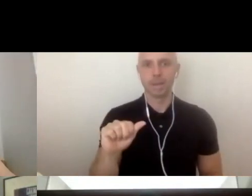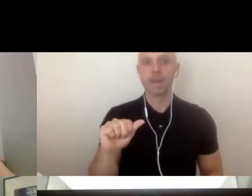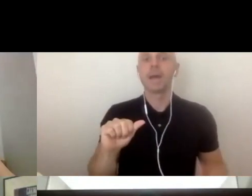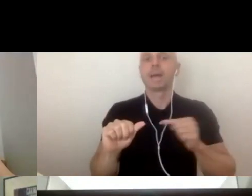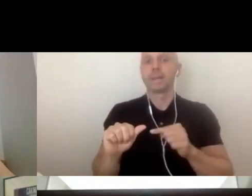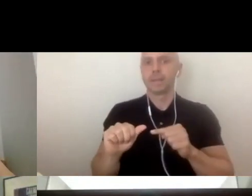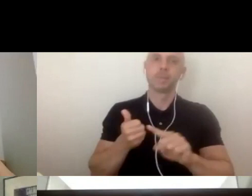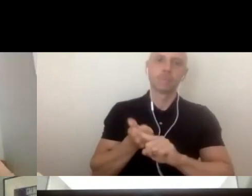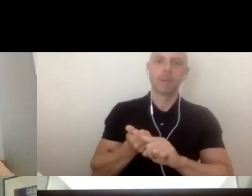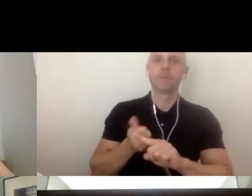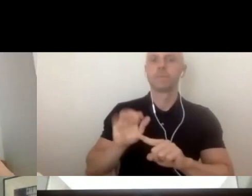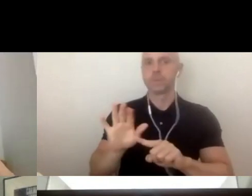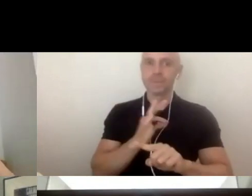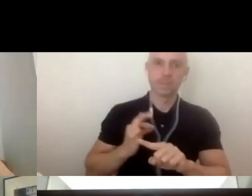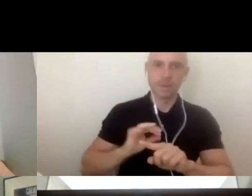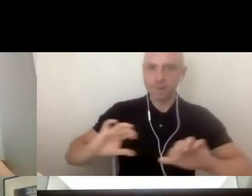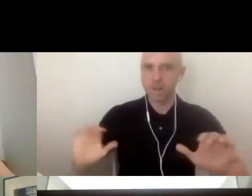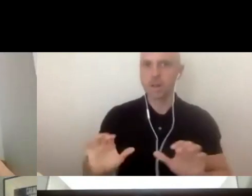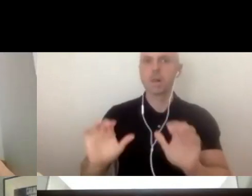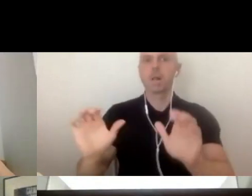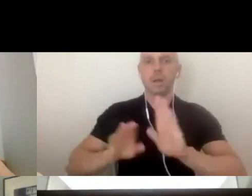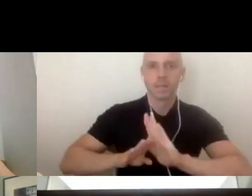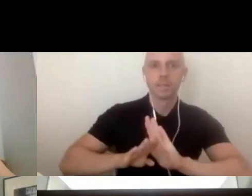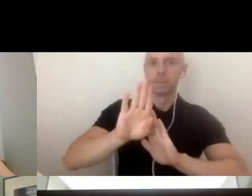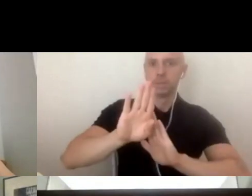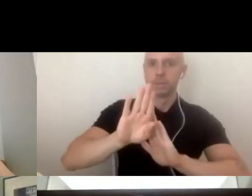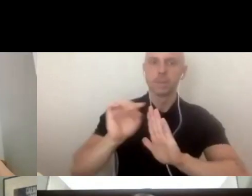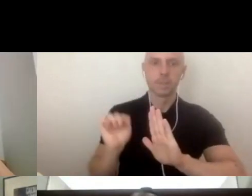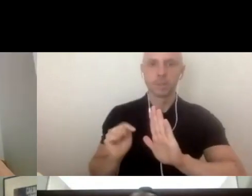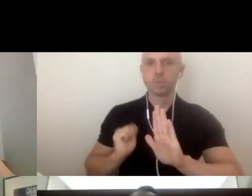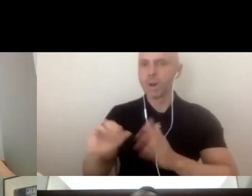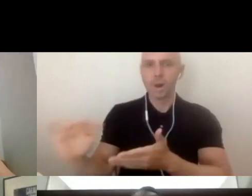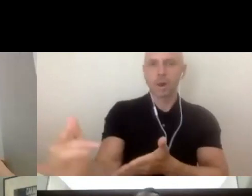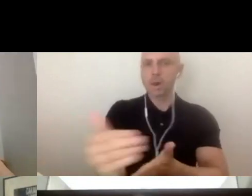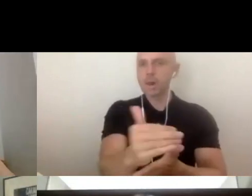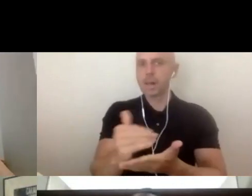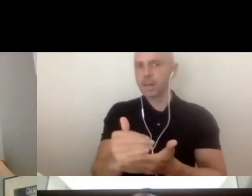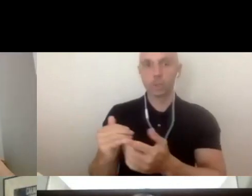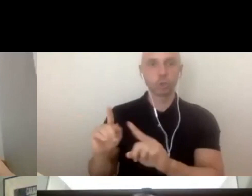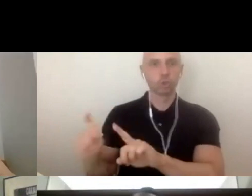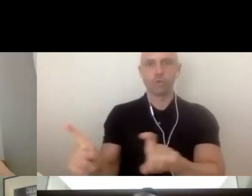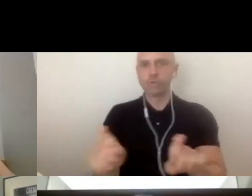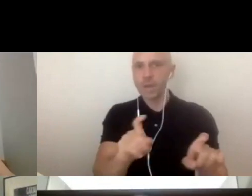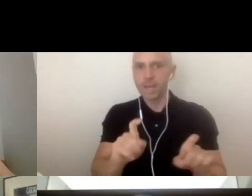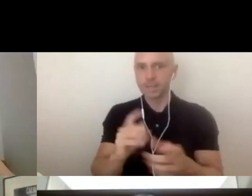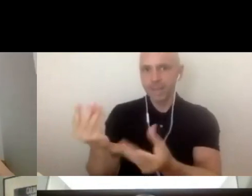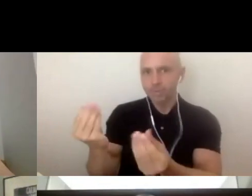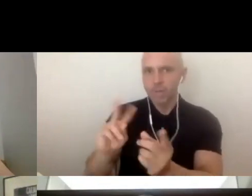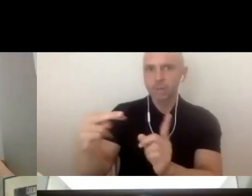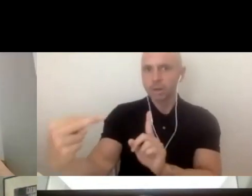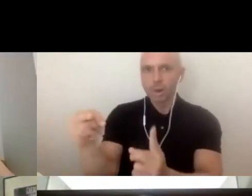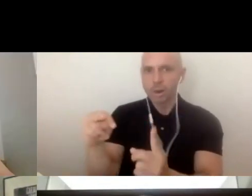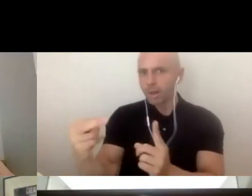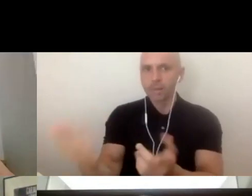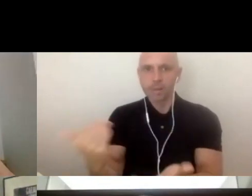been working very hard, delivering surveys, collecting information on the impact that COVID-19 has had so far